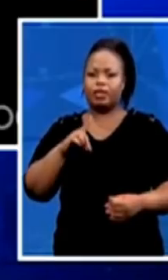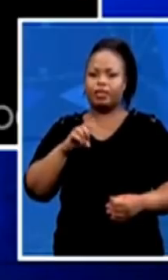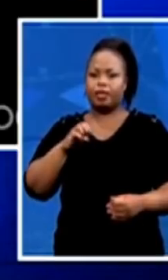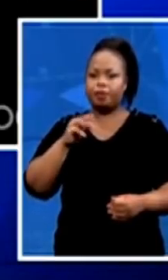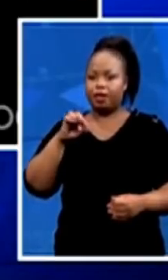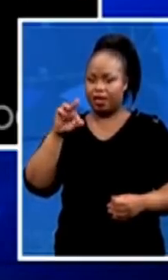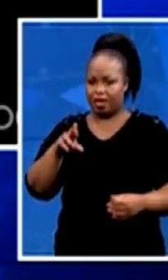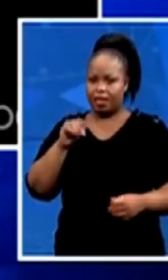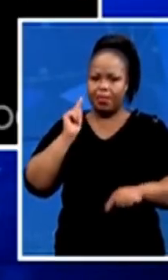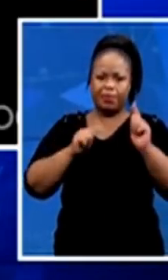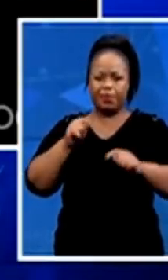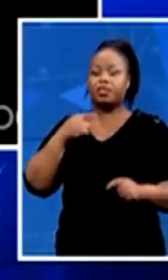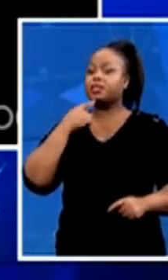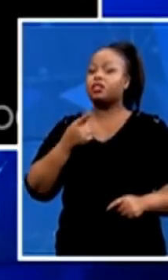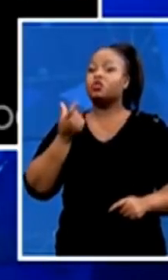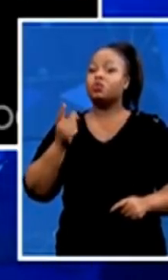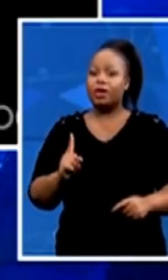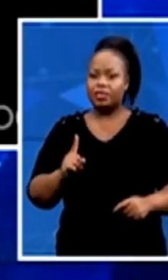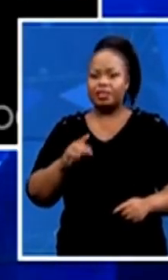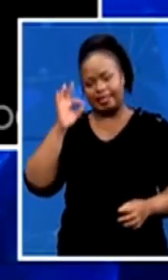is exactly the same thing that